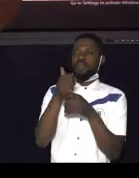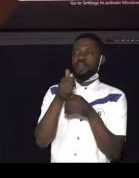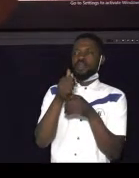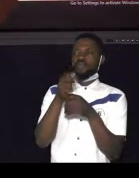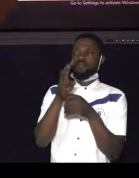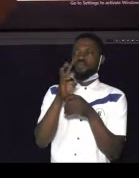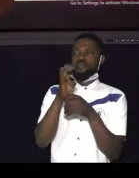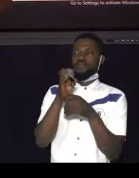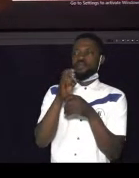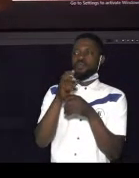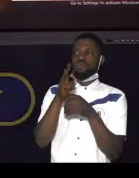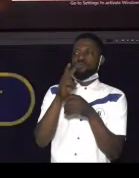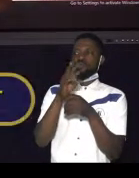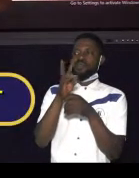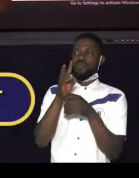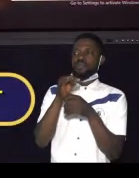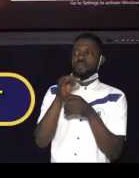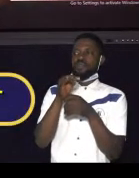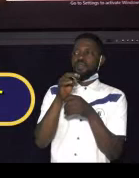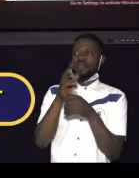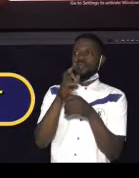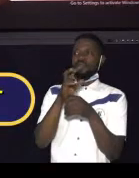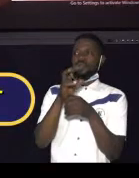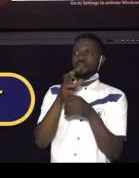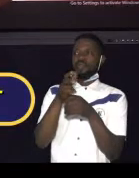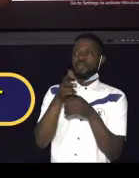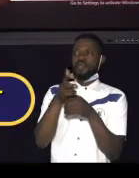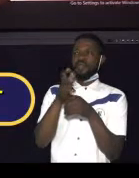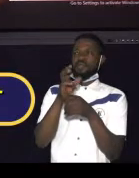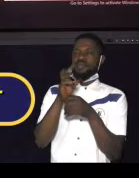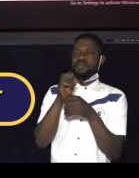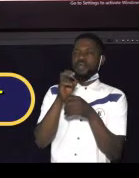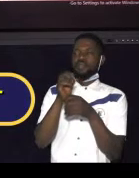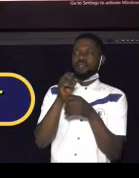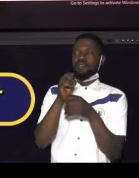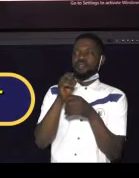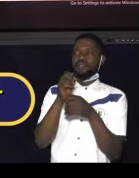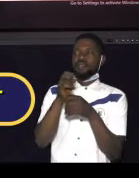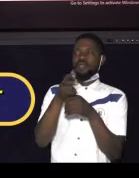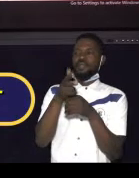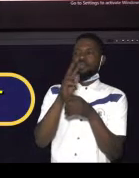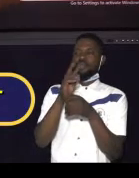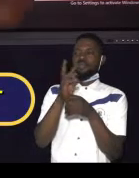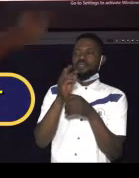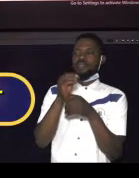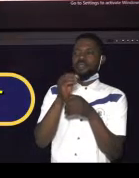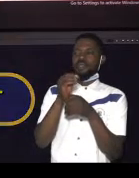210, 240, 270, 300, 330,